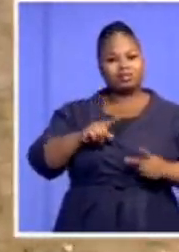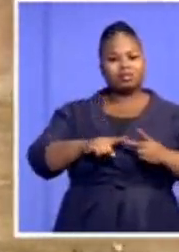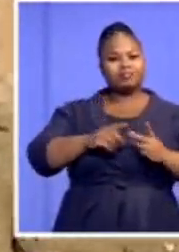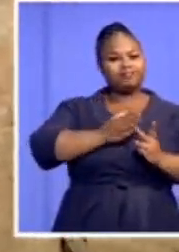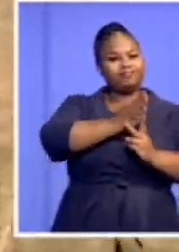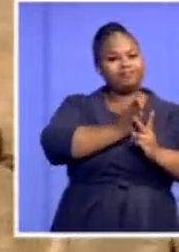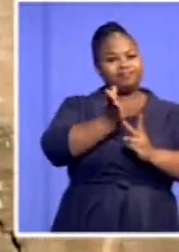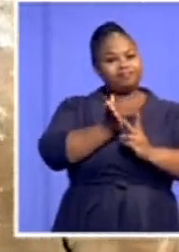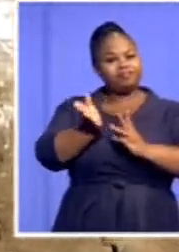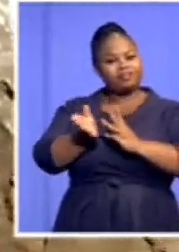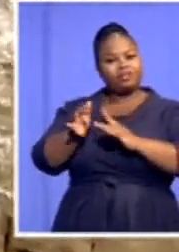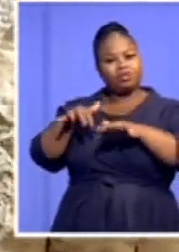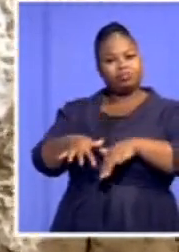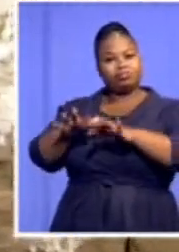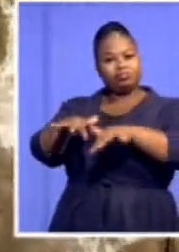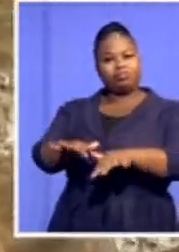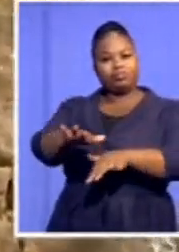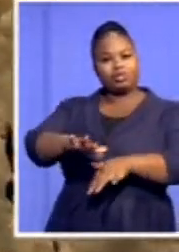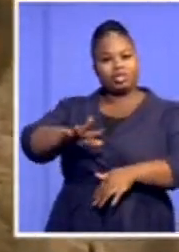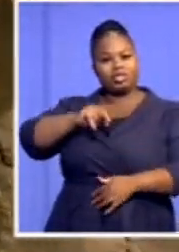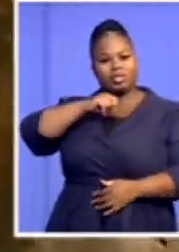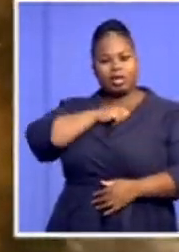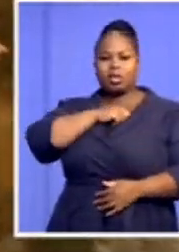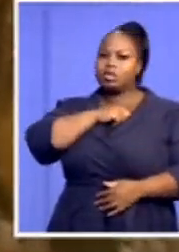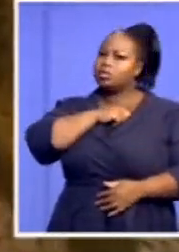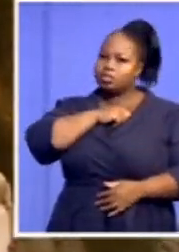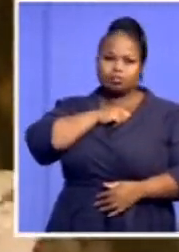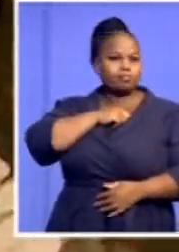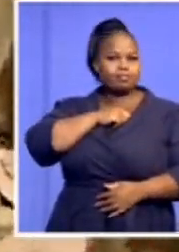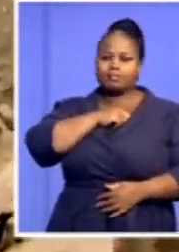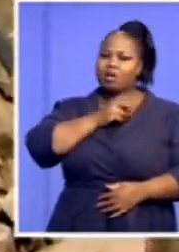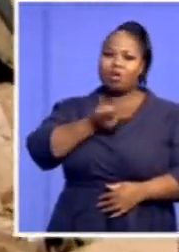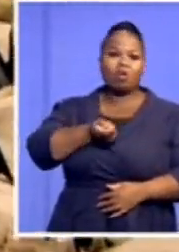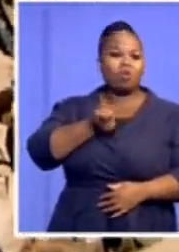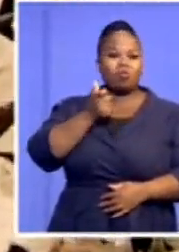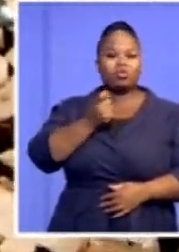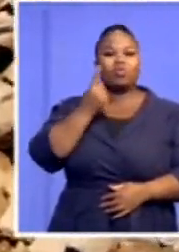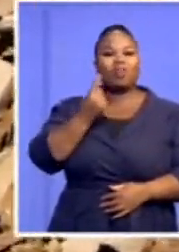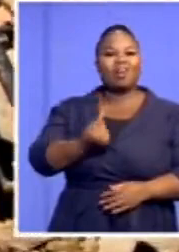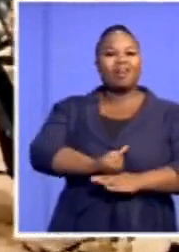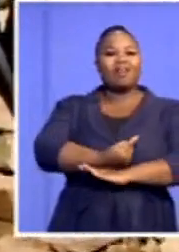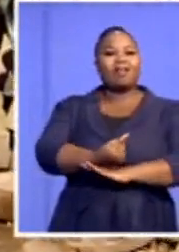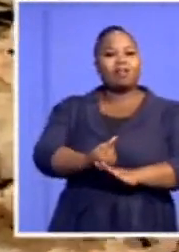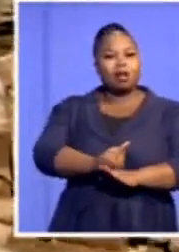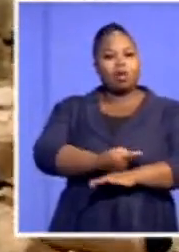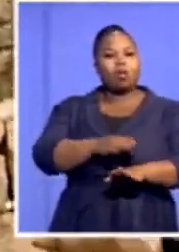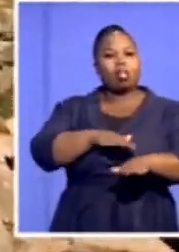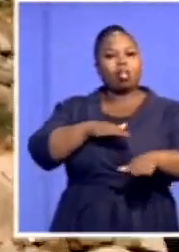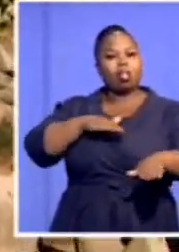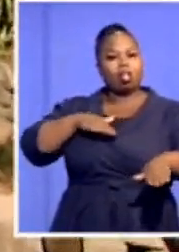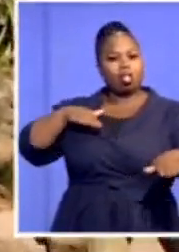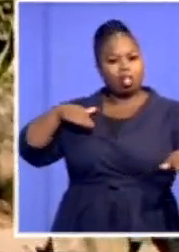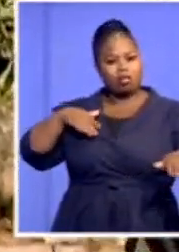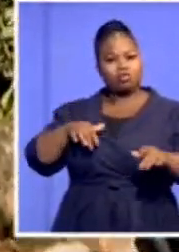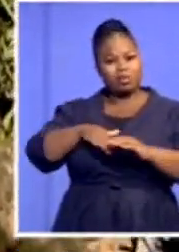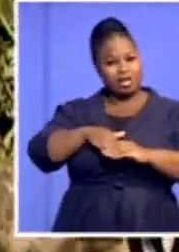parts of KZN has taken almost an hour just to be able to get out from the N2 to